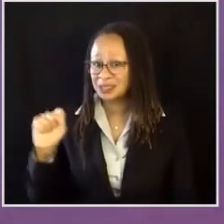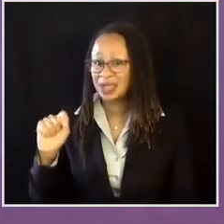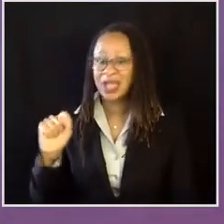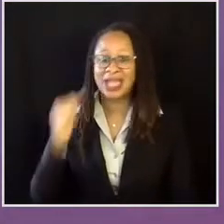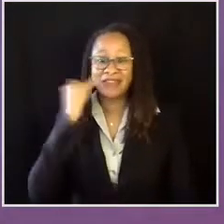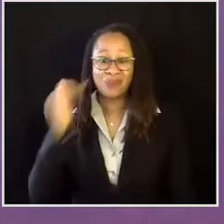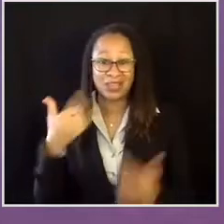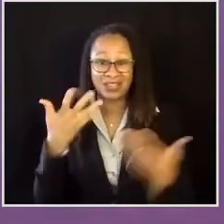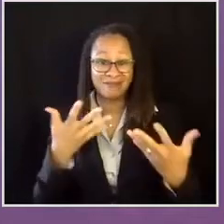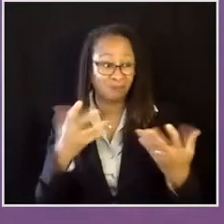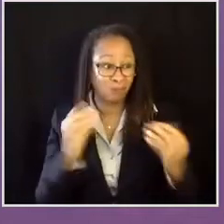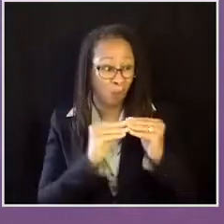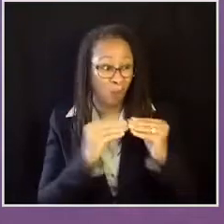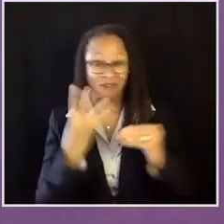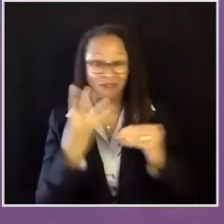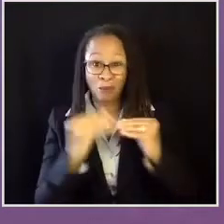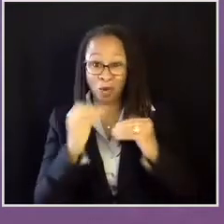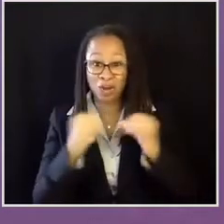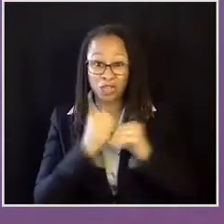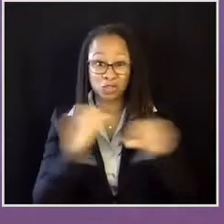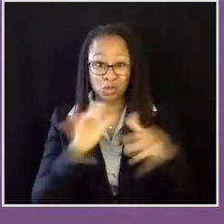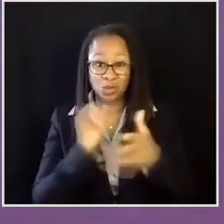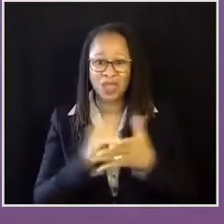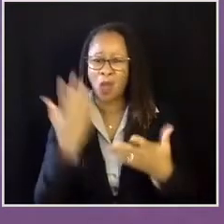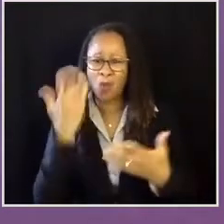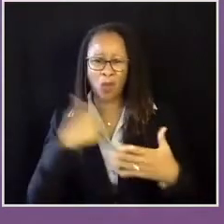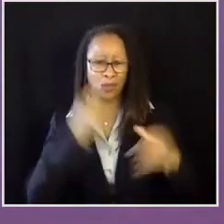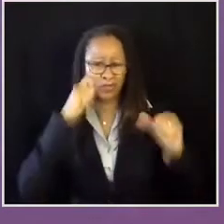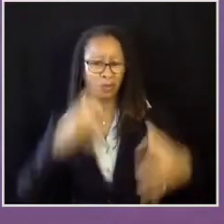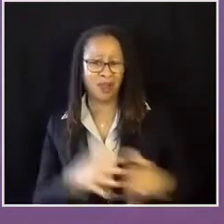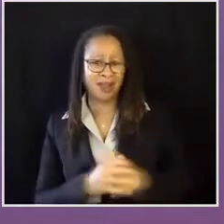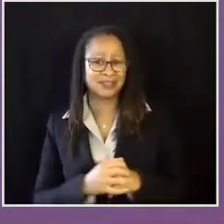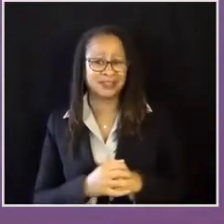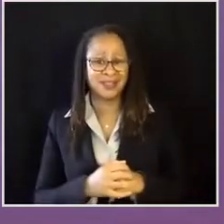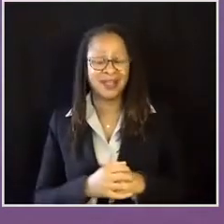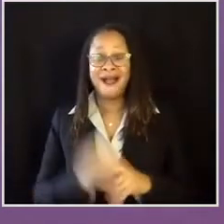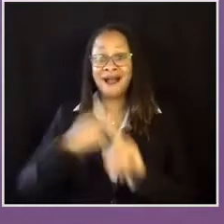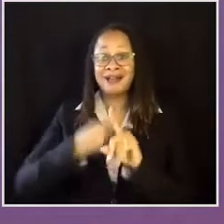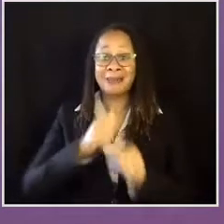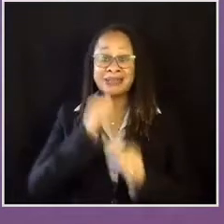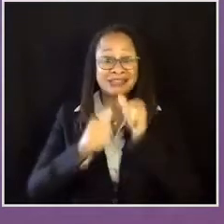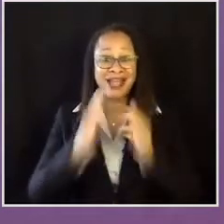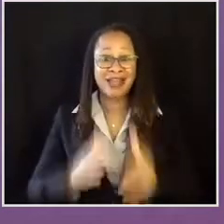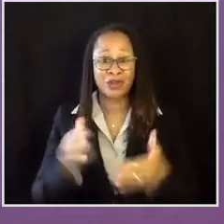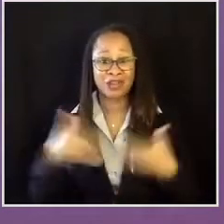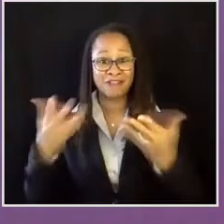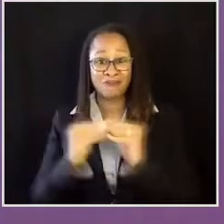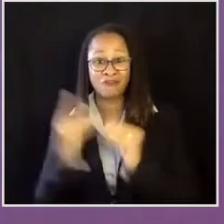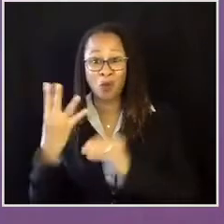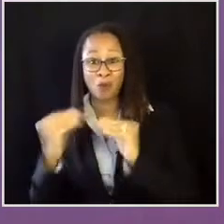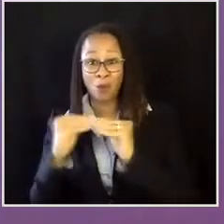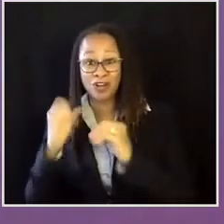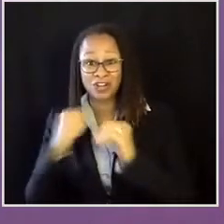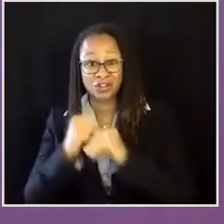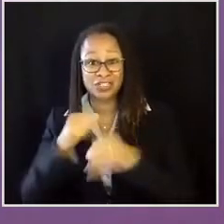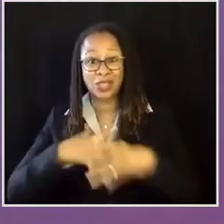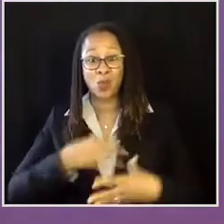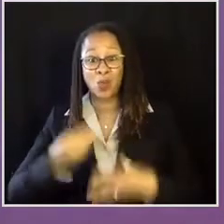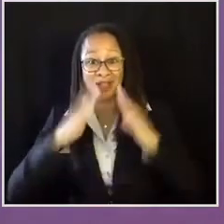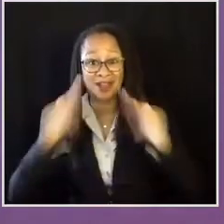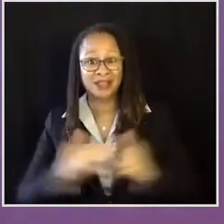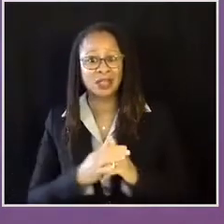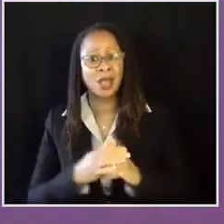ablaze? If you give a climate denier four more years in the White House, why would anyone be surprised when more of America